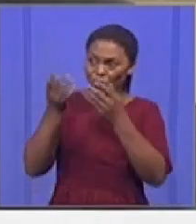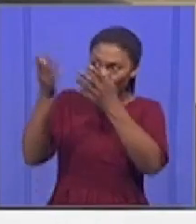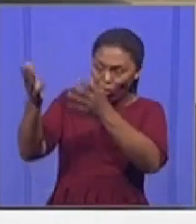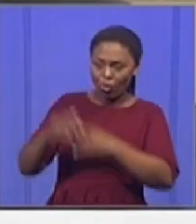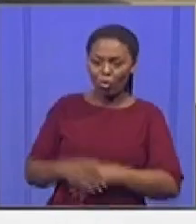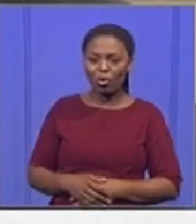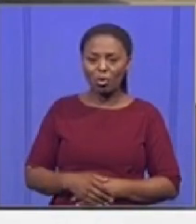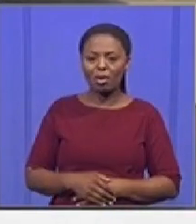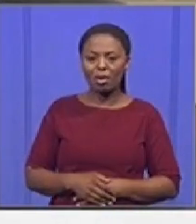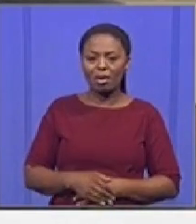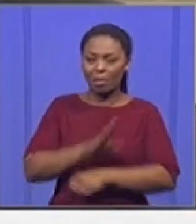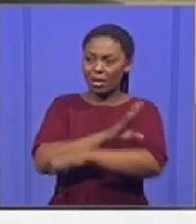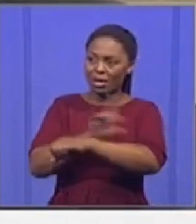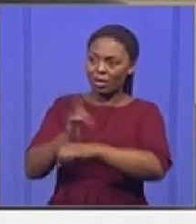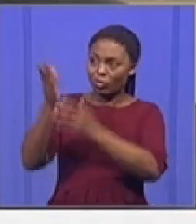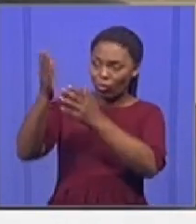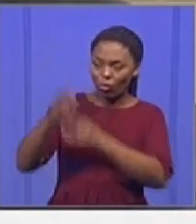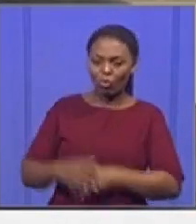are the ones who are provoking all this.